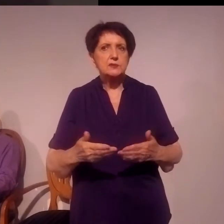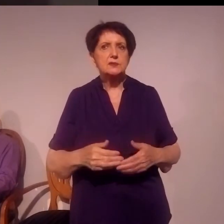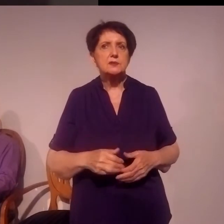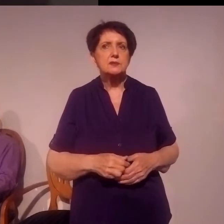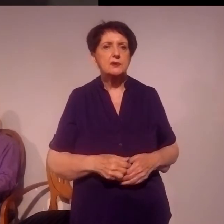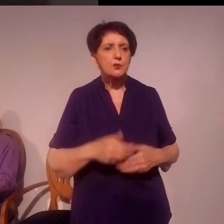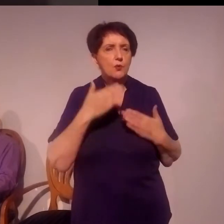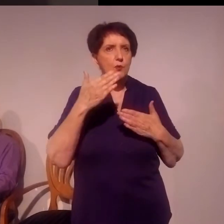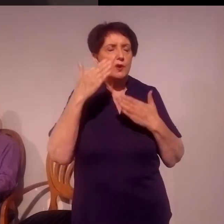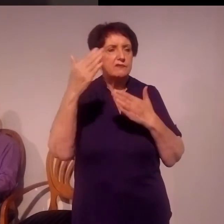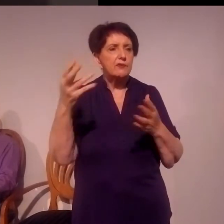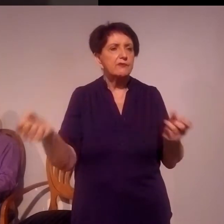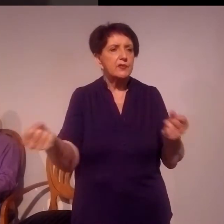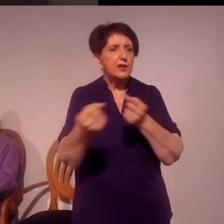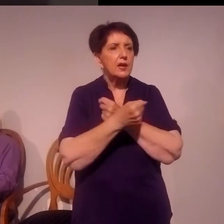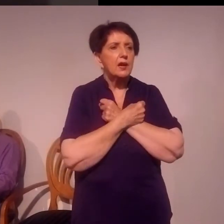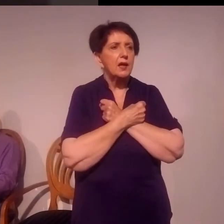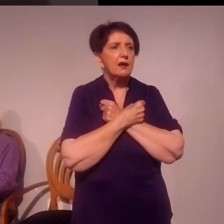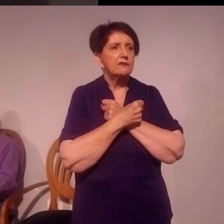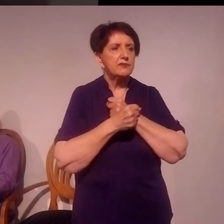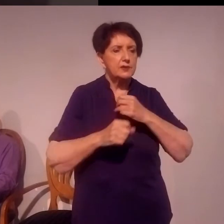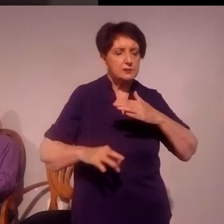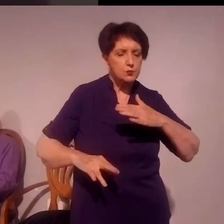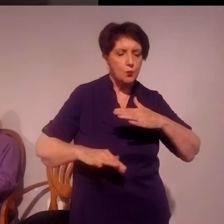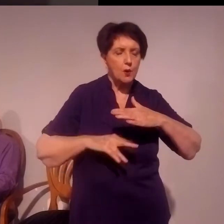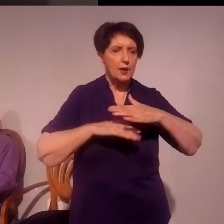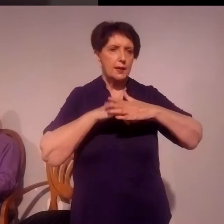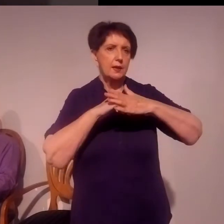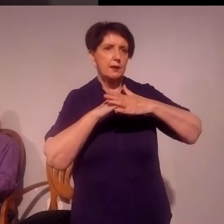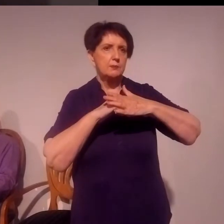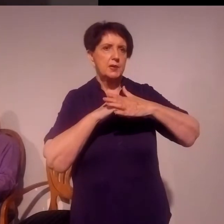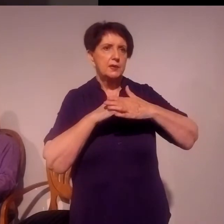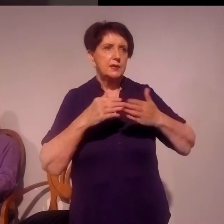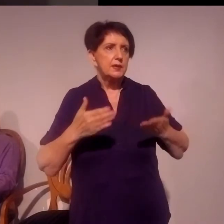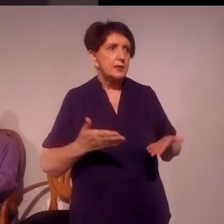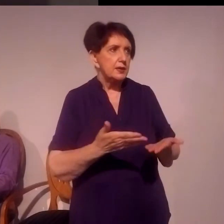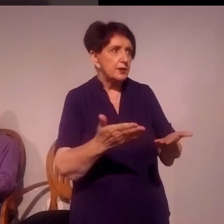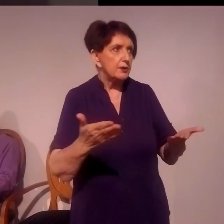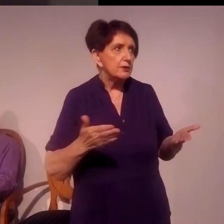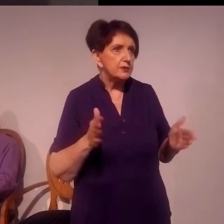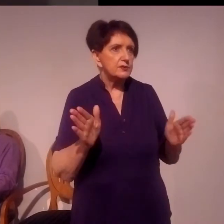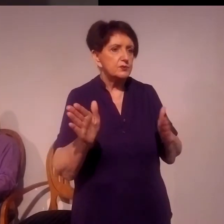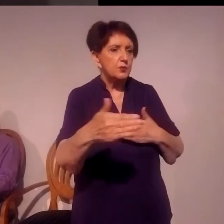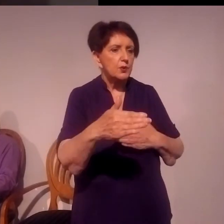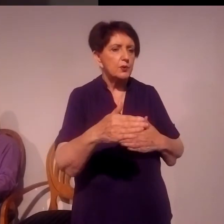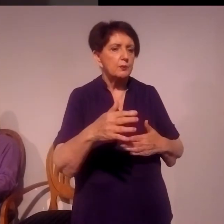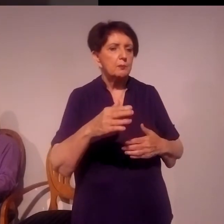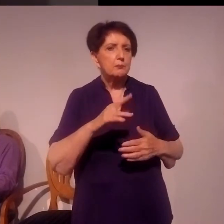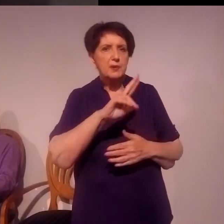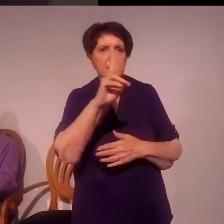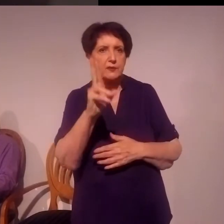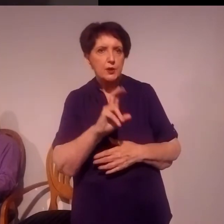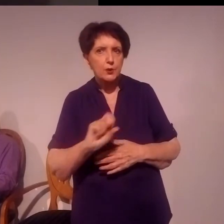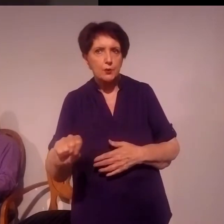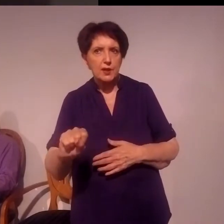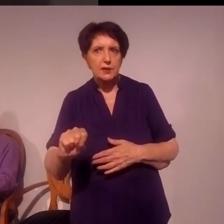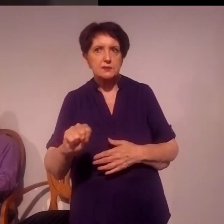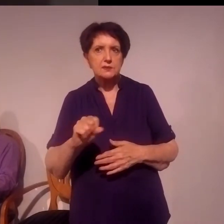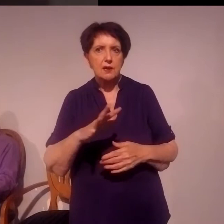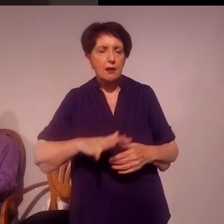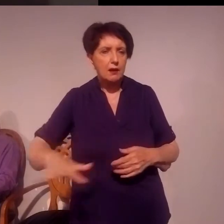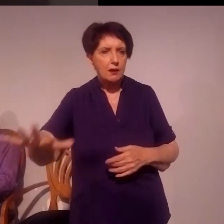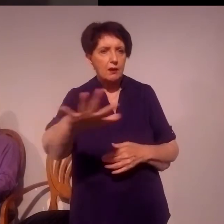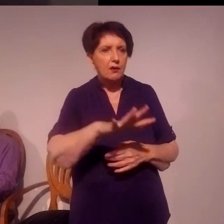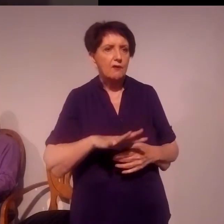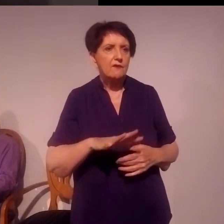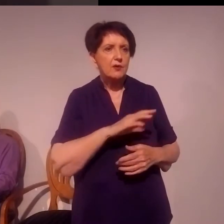Grateful for the love that is welling up, not only in this sanctuary, but all across the United States and all across the